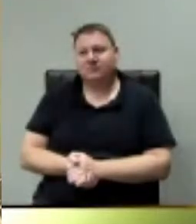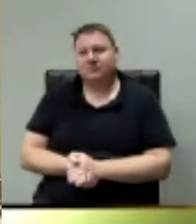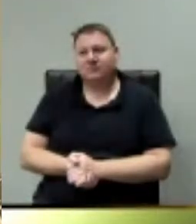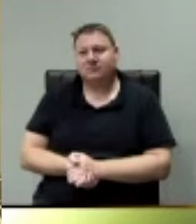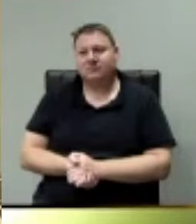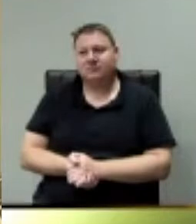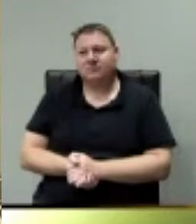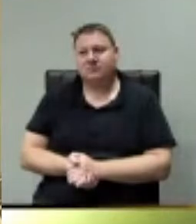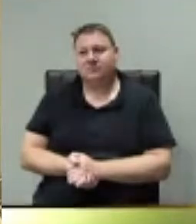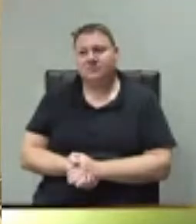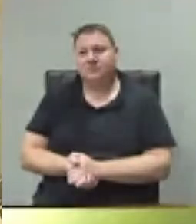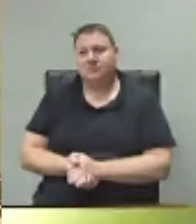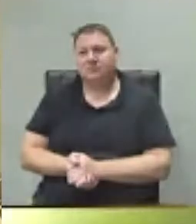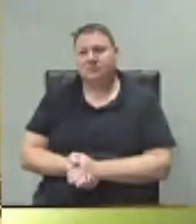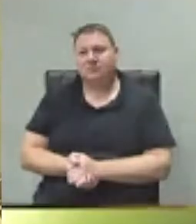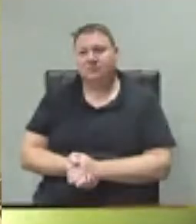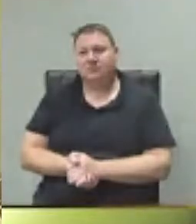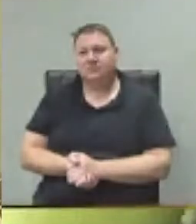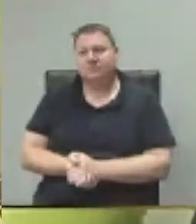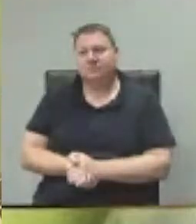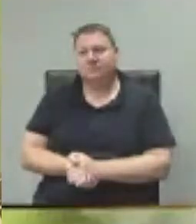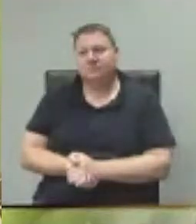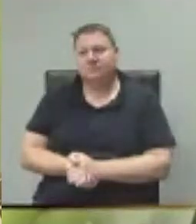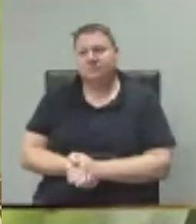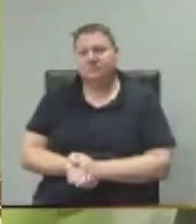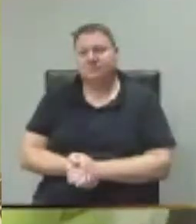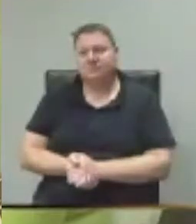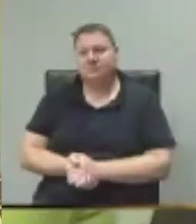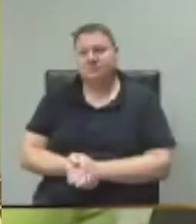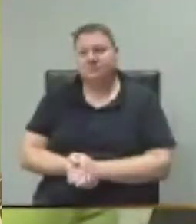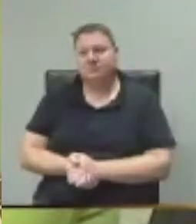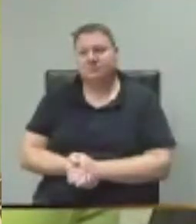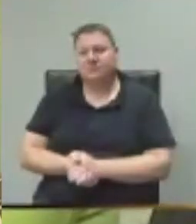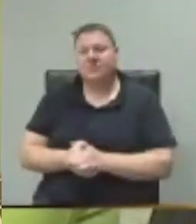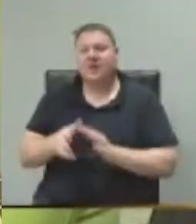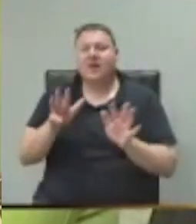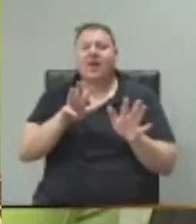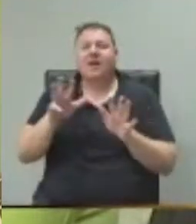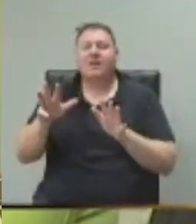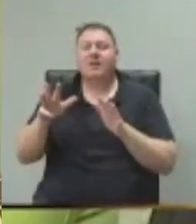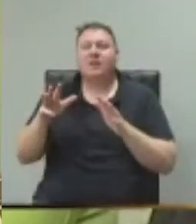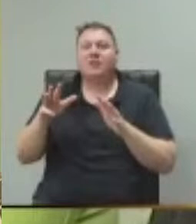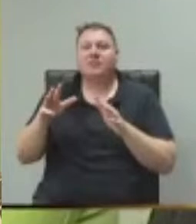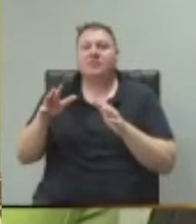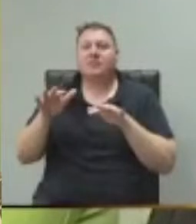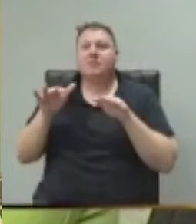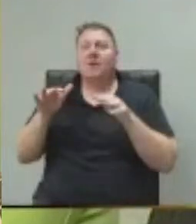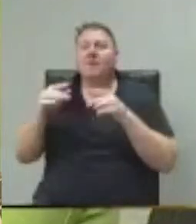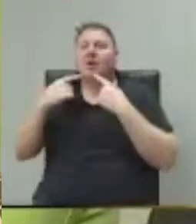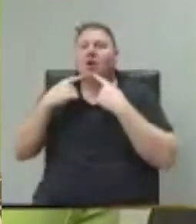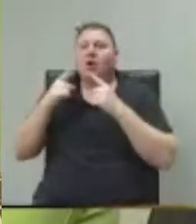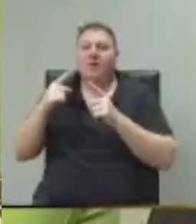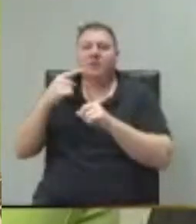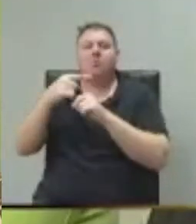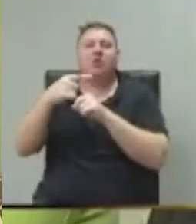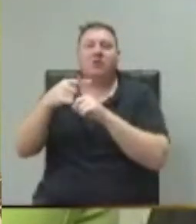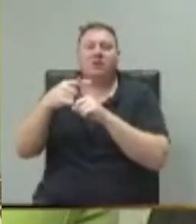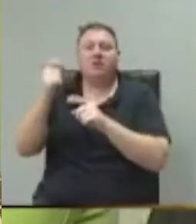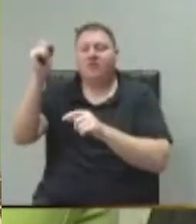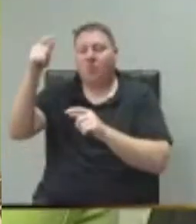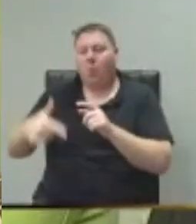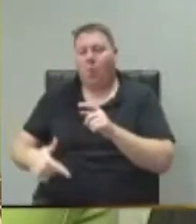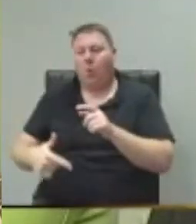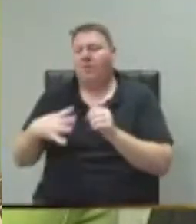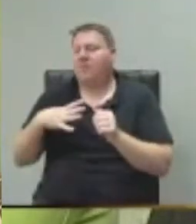No concerning items. Okay, 99, they were all positive. The 99 public comments, they were